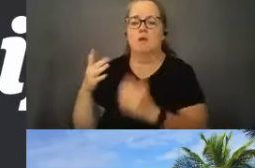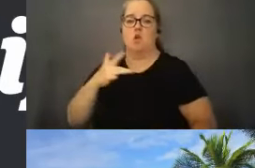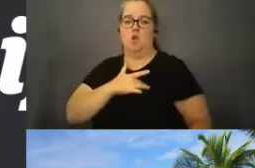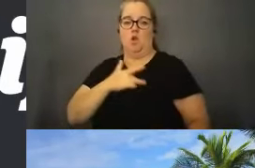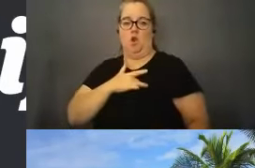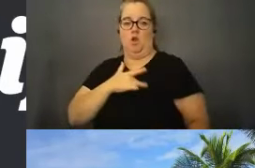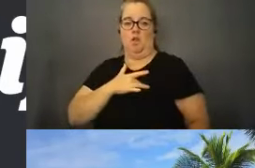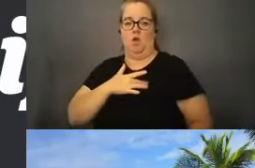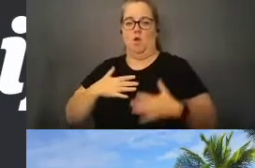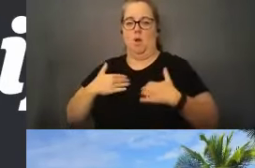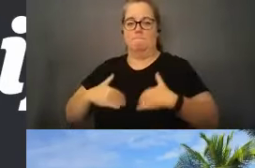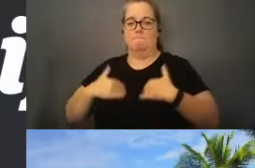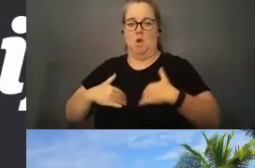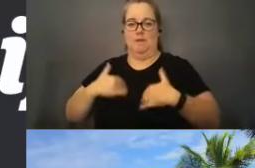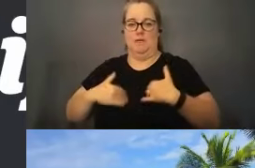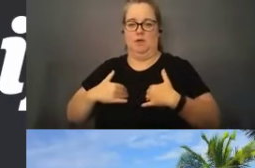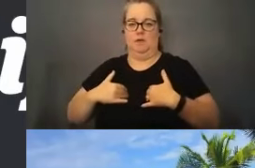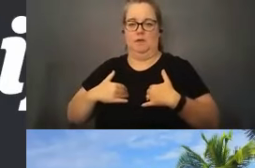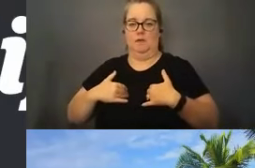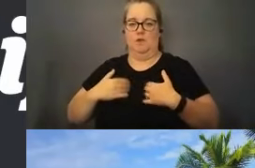cardiopulmonary resuscitation.